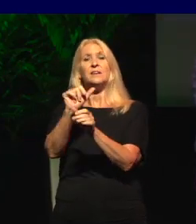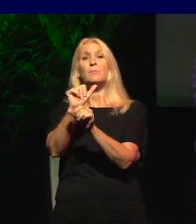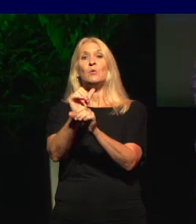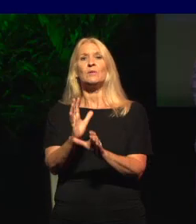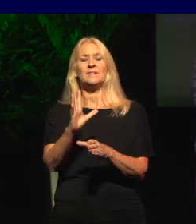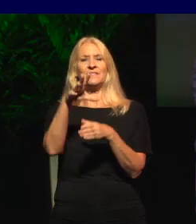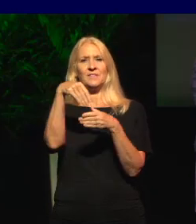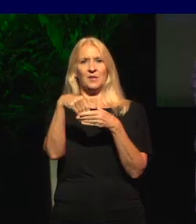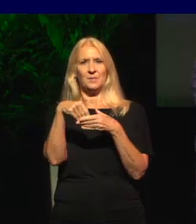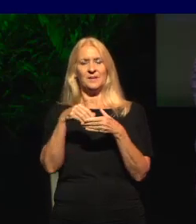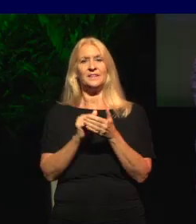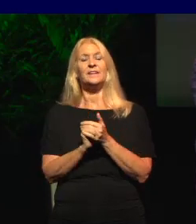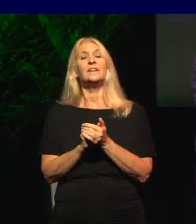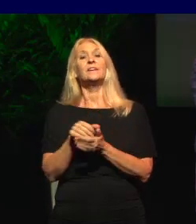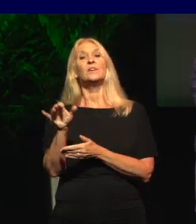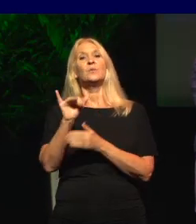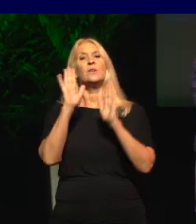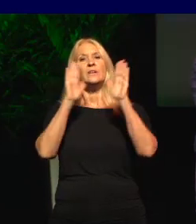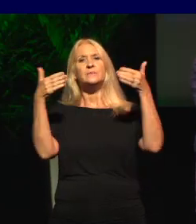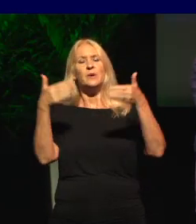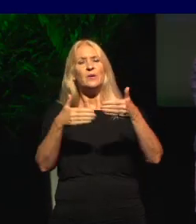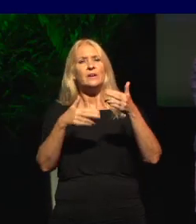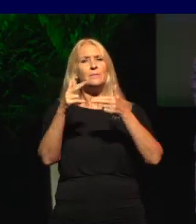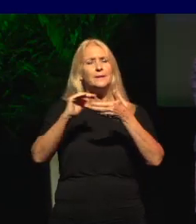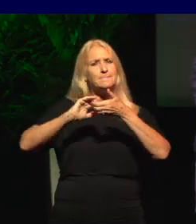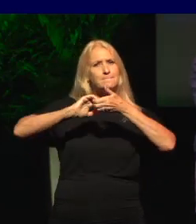activities. We're also focused on